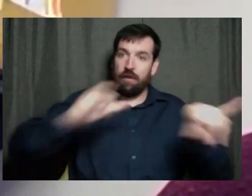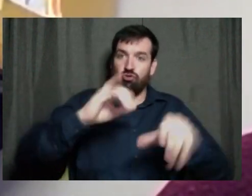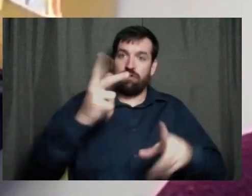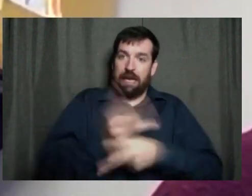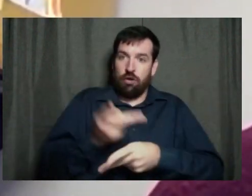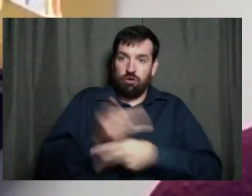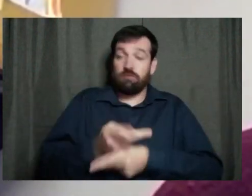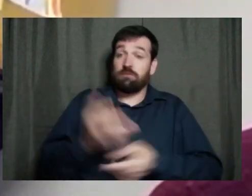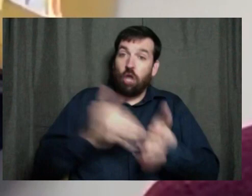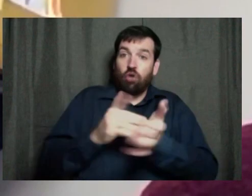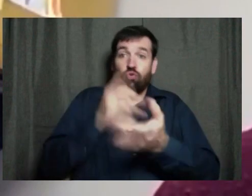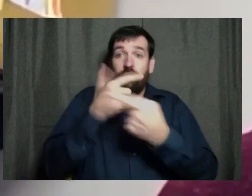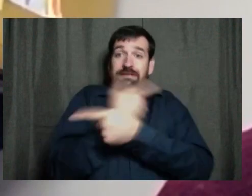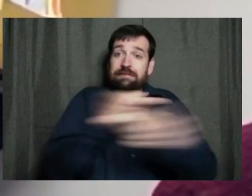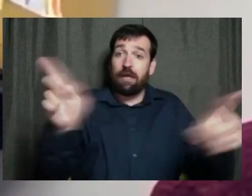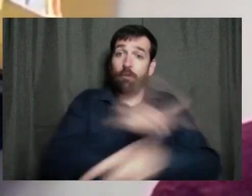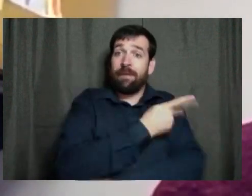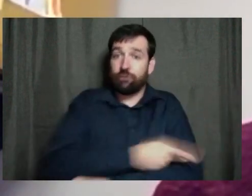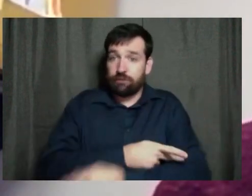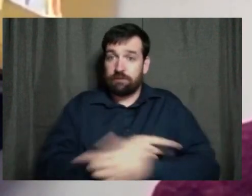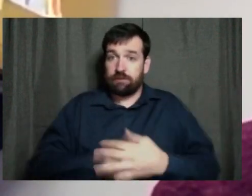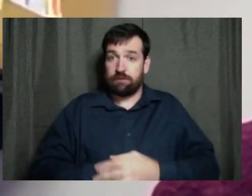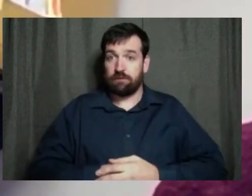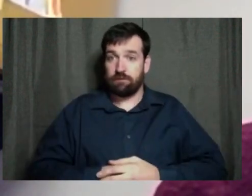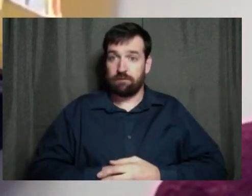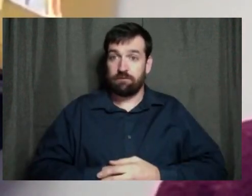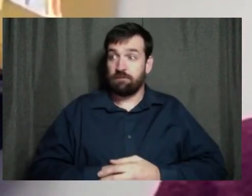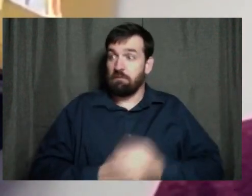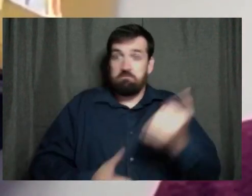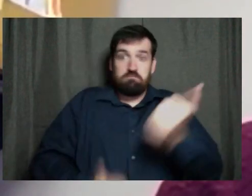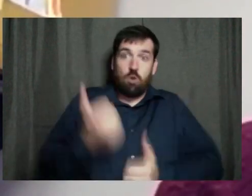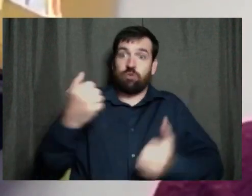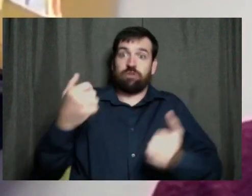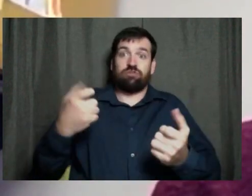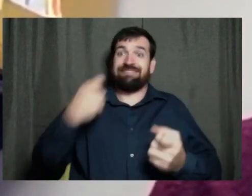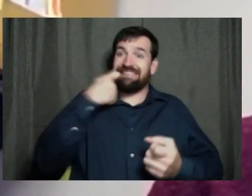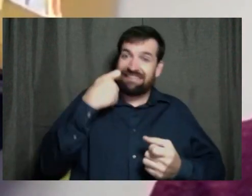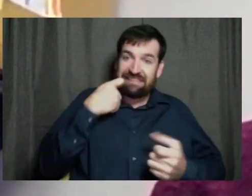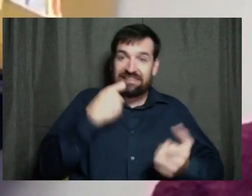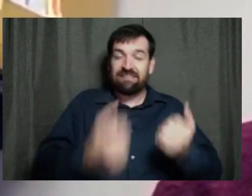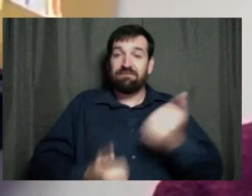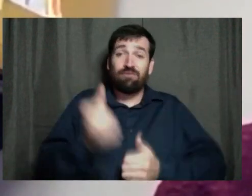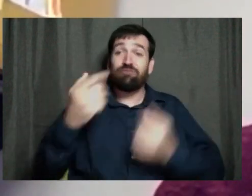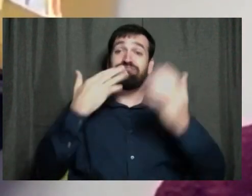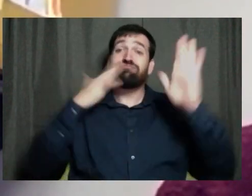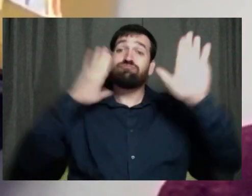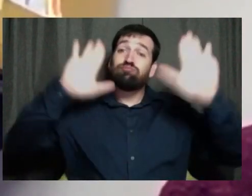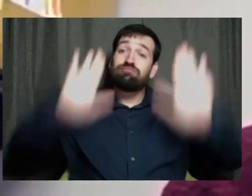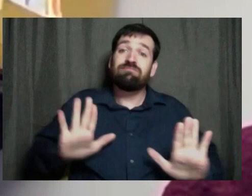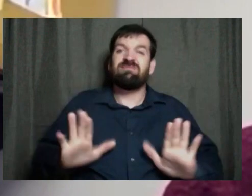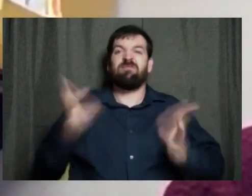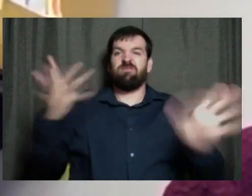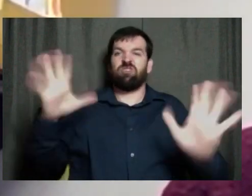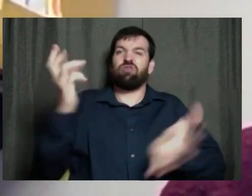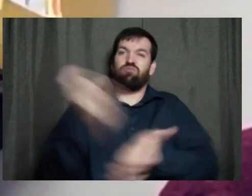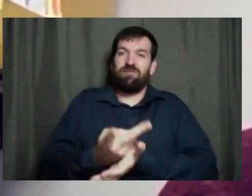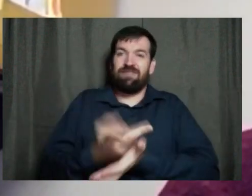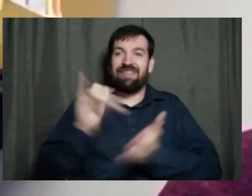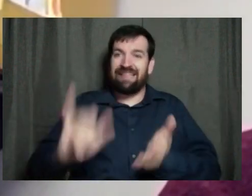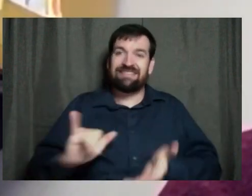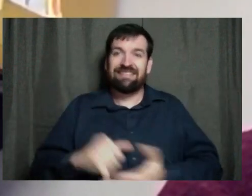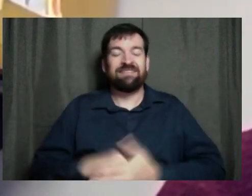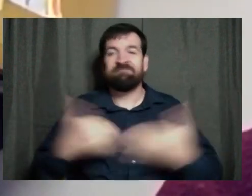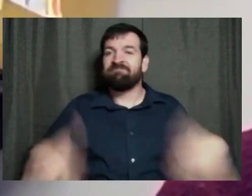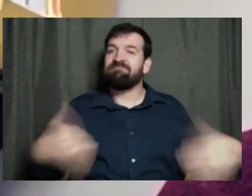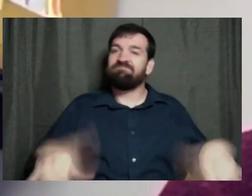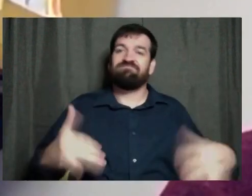are telling their patients is the latest and greatest, but it's approved. So yeah, that's extremely